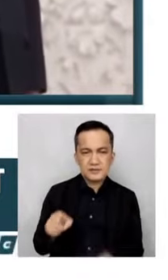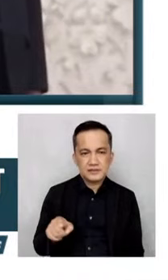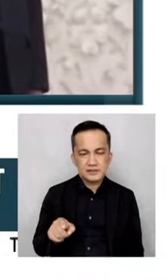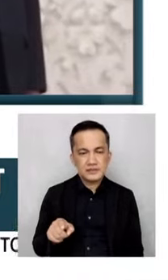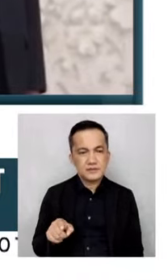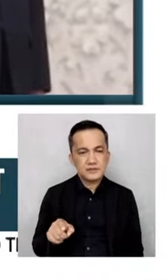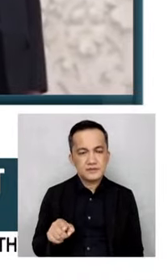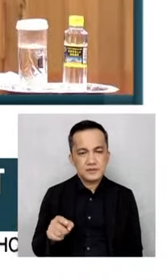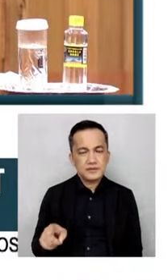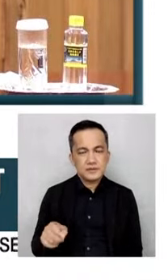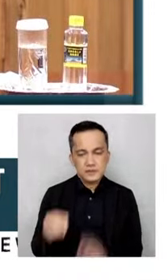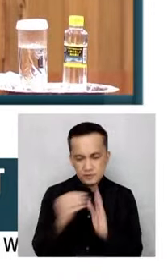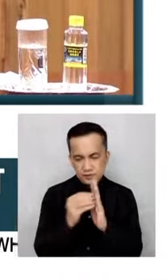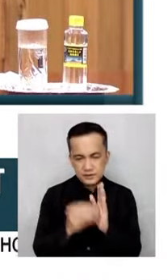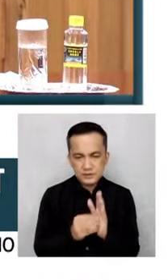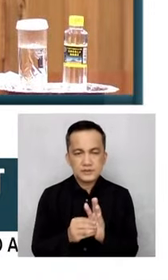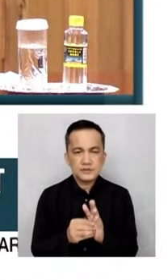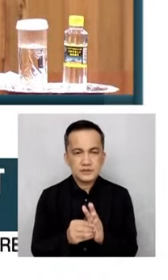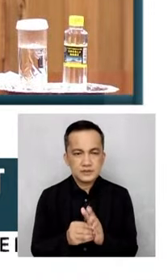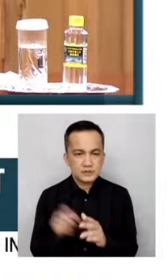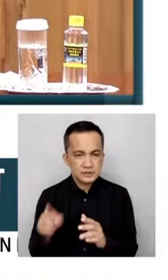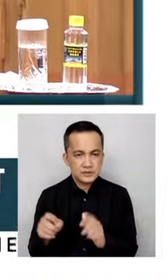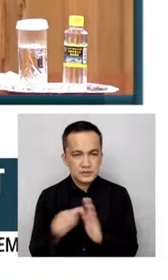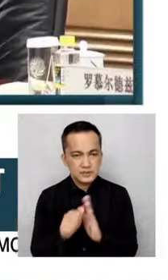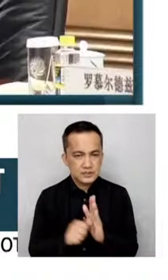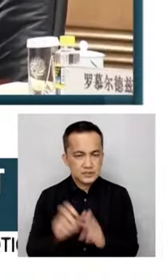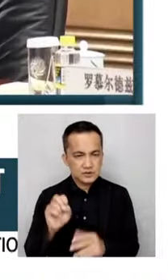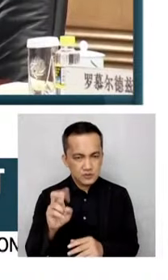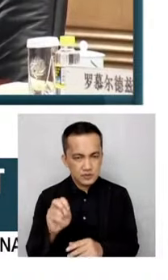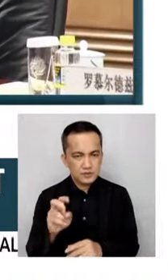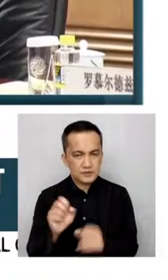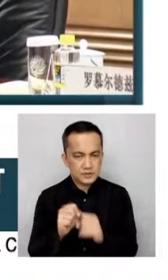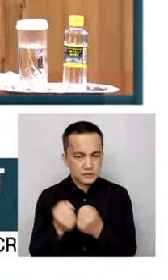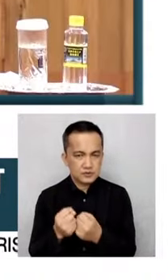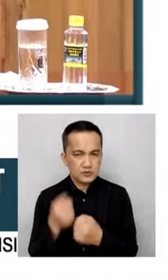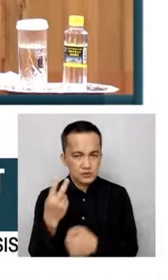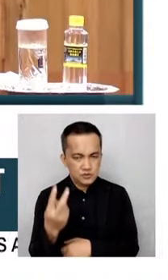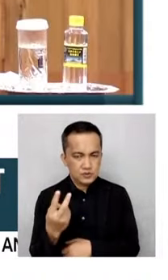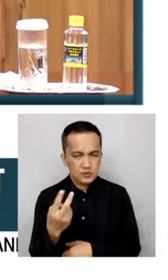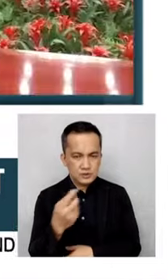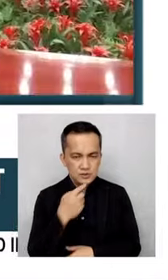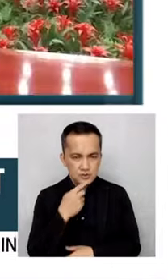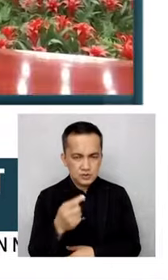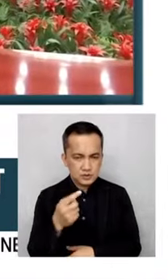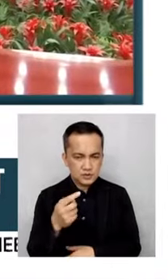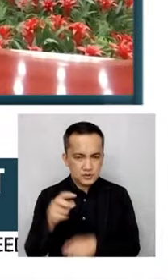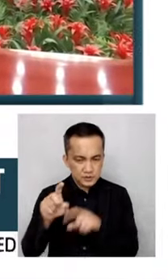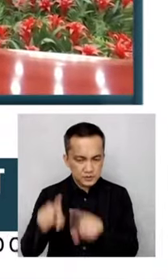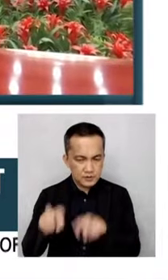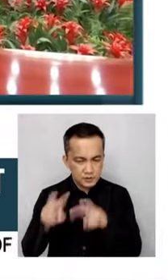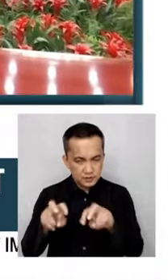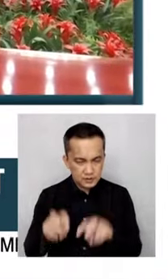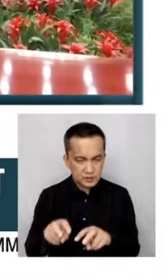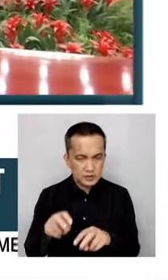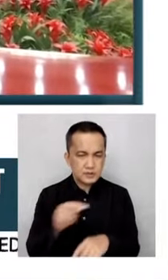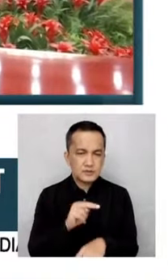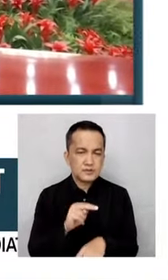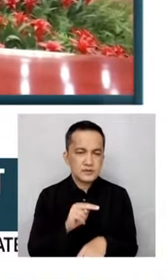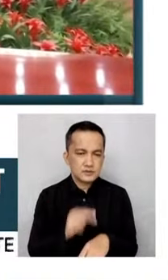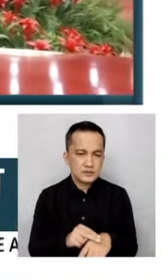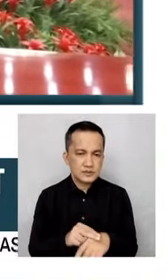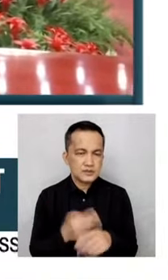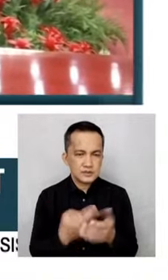existing provision that says, this is Article 12, Section 2, that says that exploitation of natural resources is exclusive